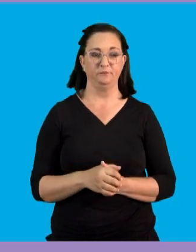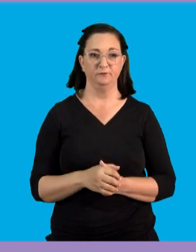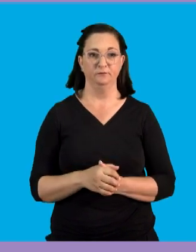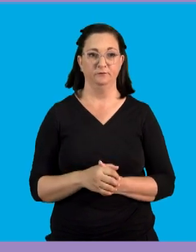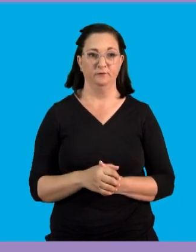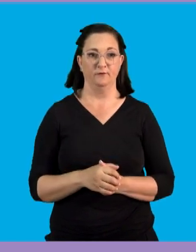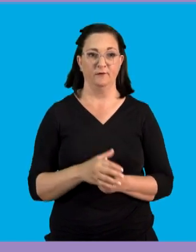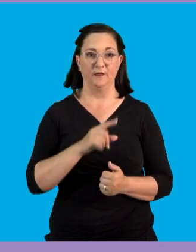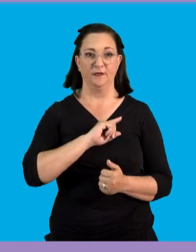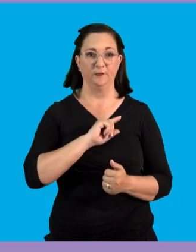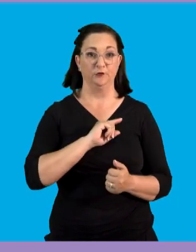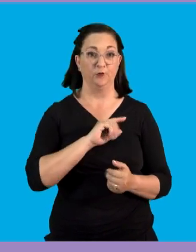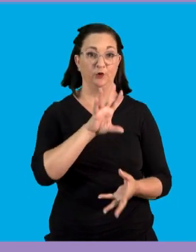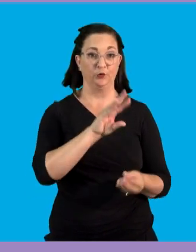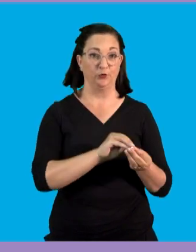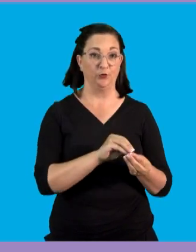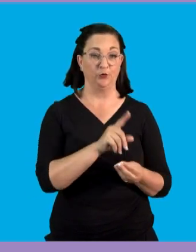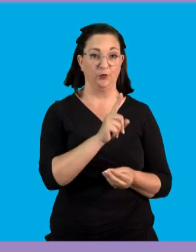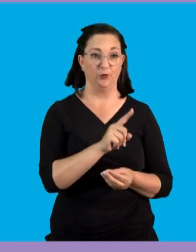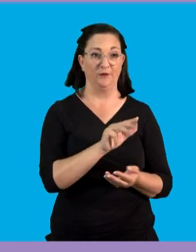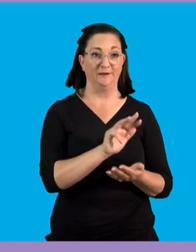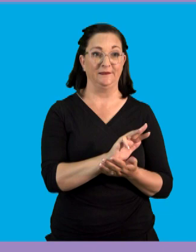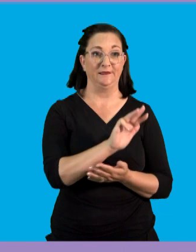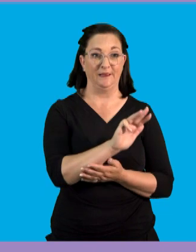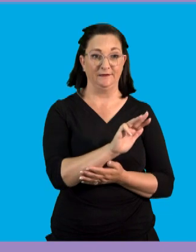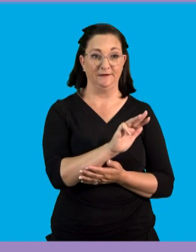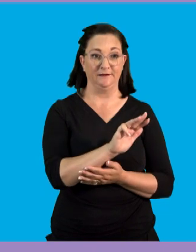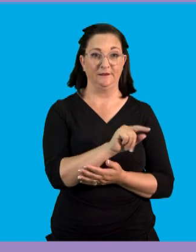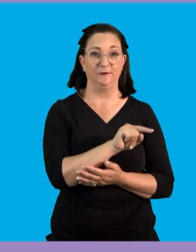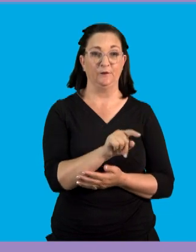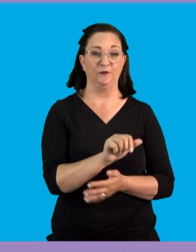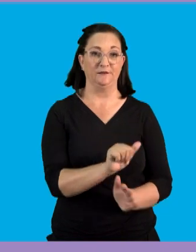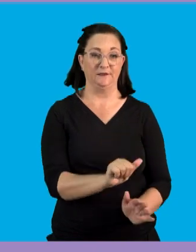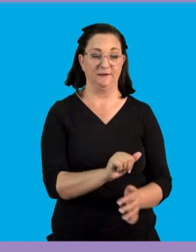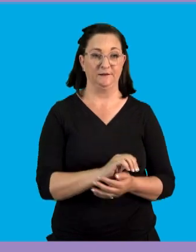with sixths, and that is going to give us a total of